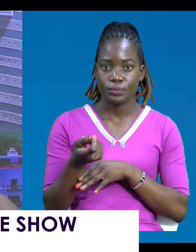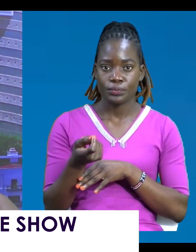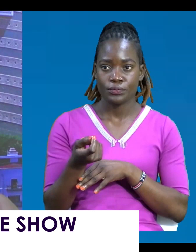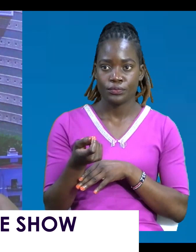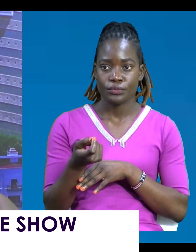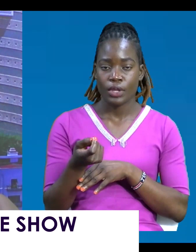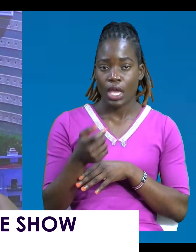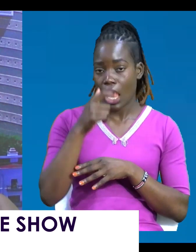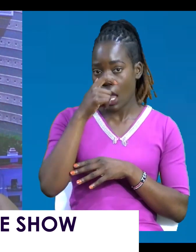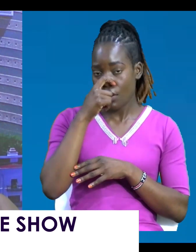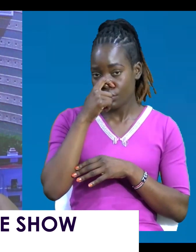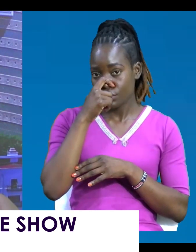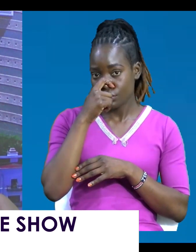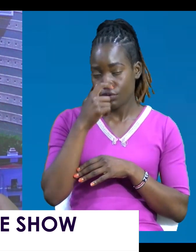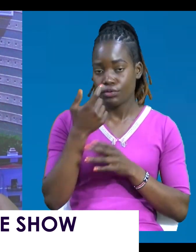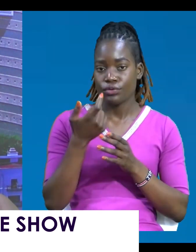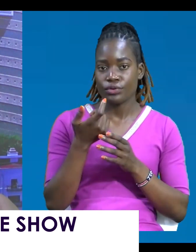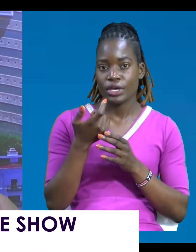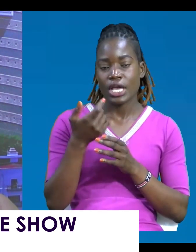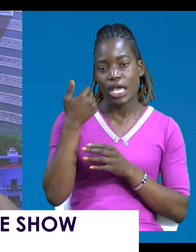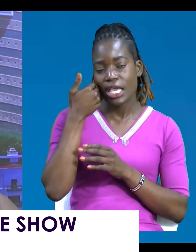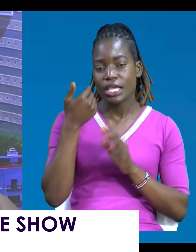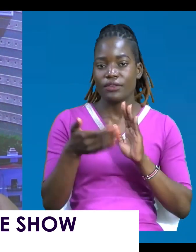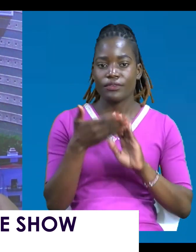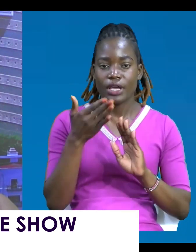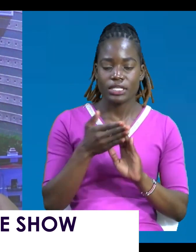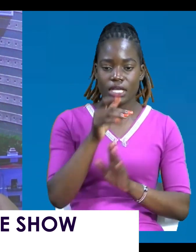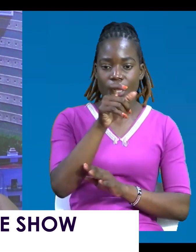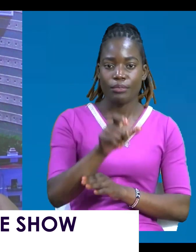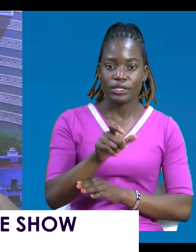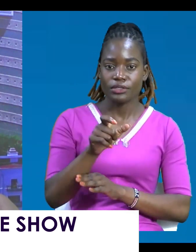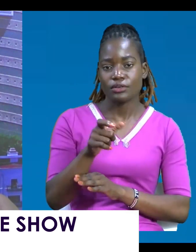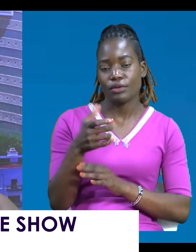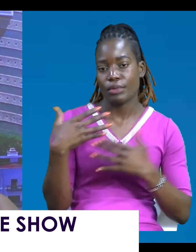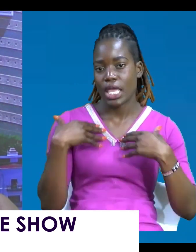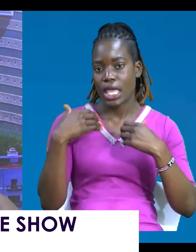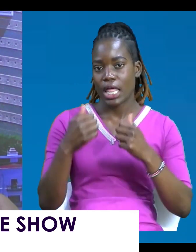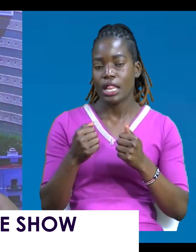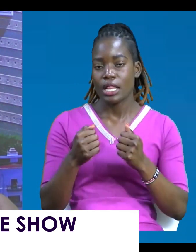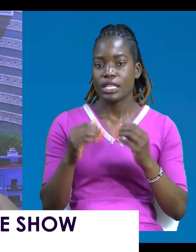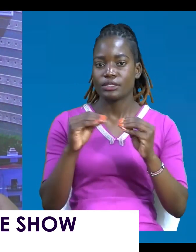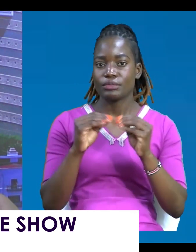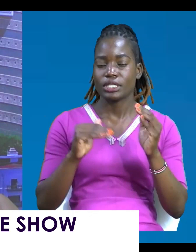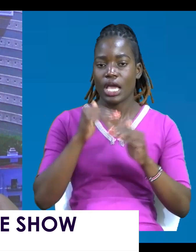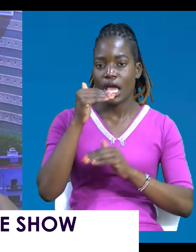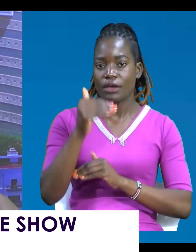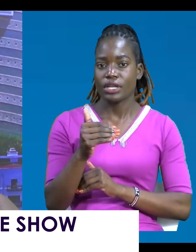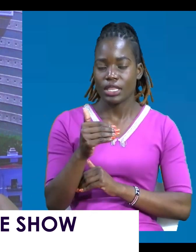I wish you quick recovery. Somebody is getting healed. See you after the break.